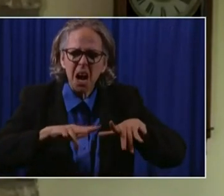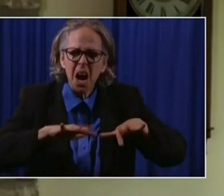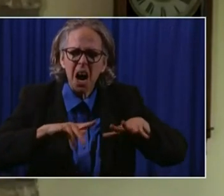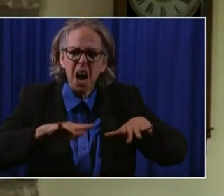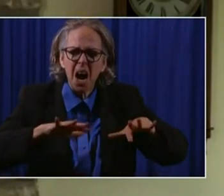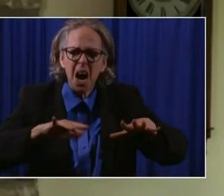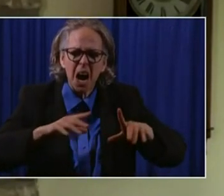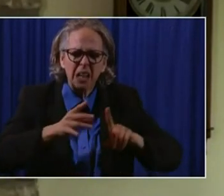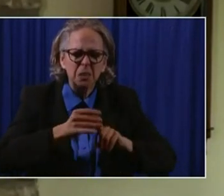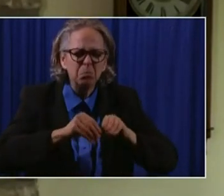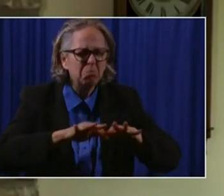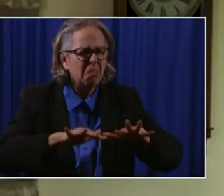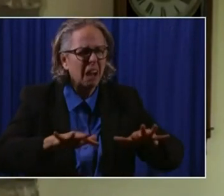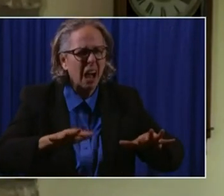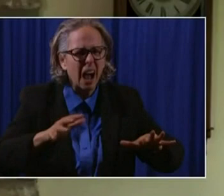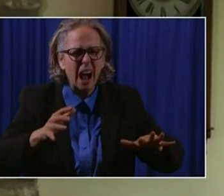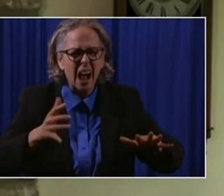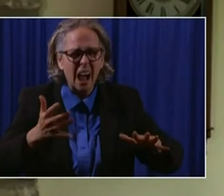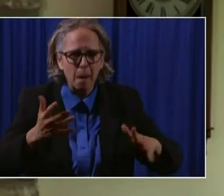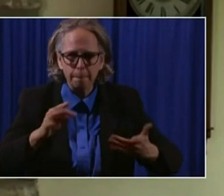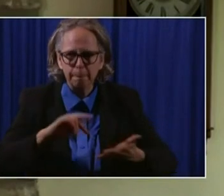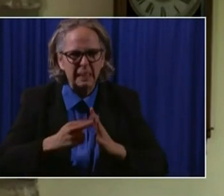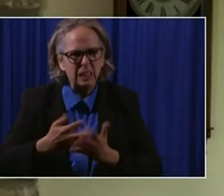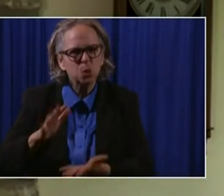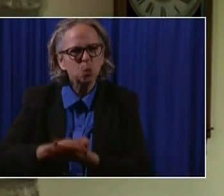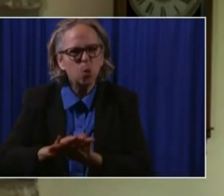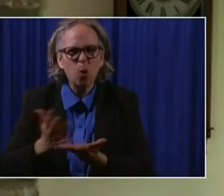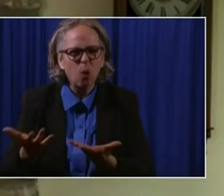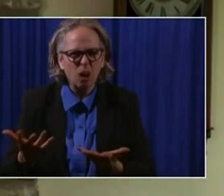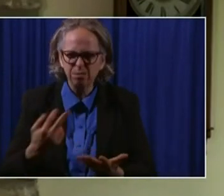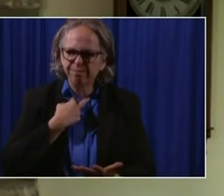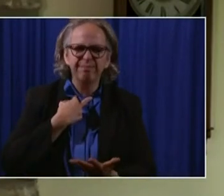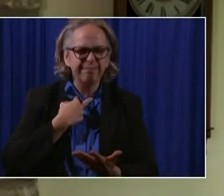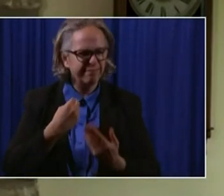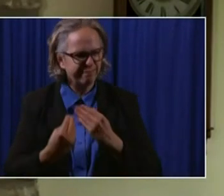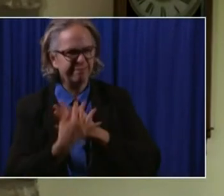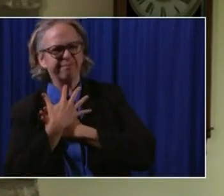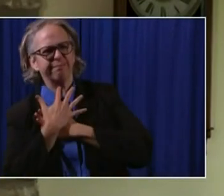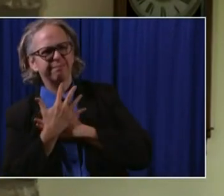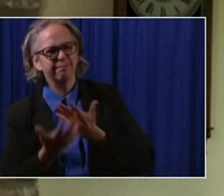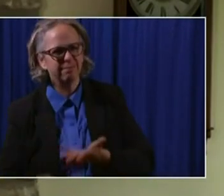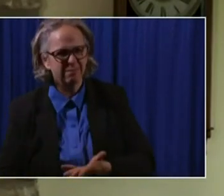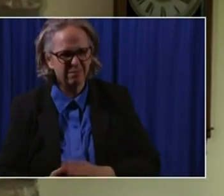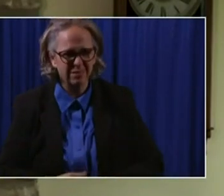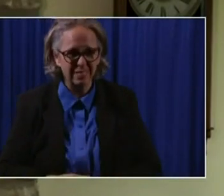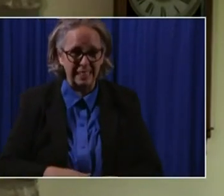idea what that recent spread is in the community. If you're in a big urban county,